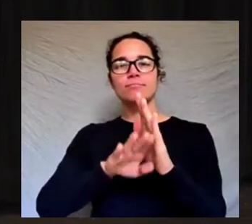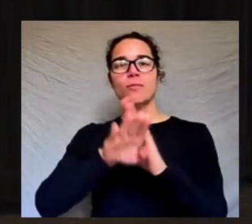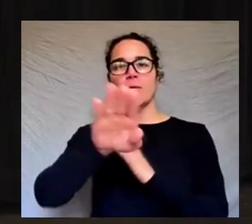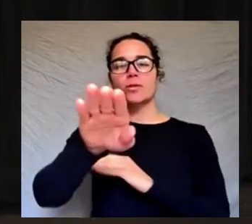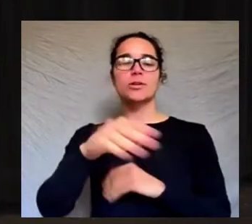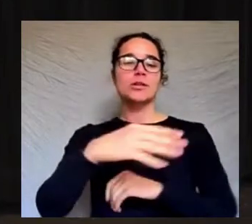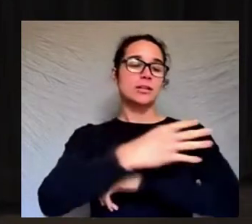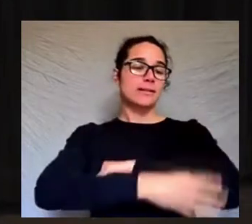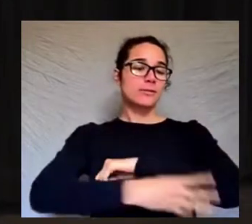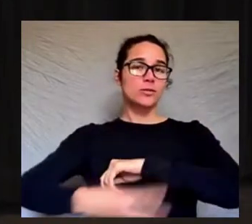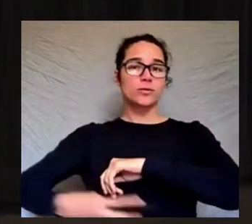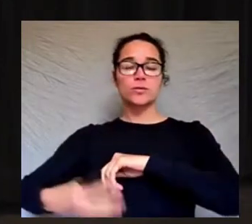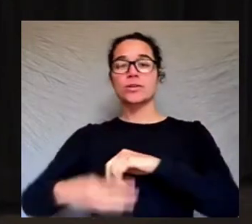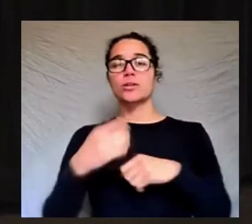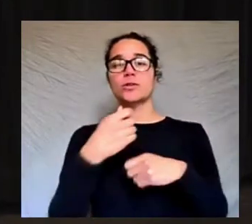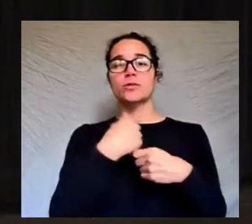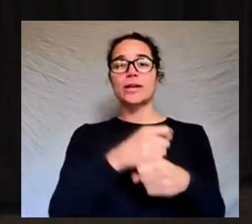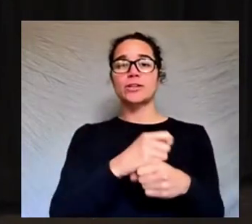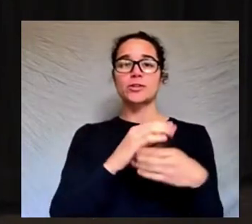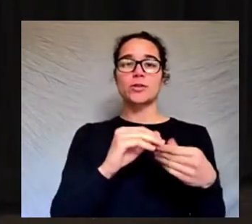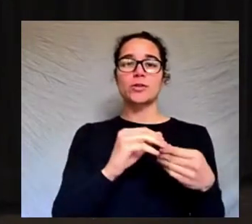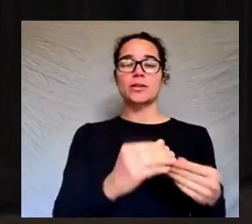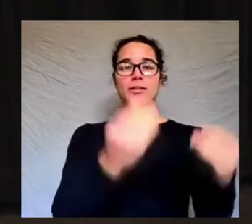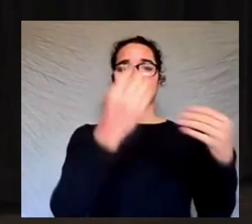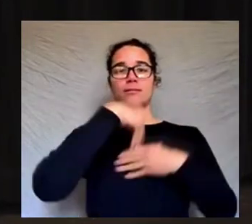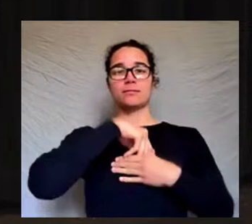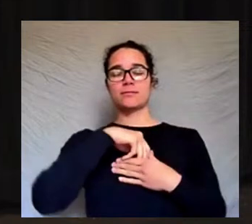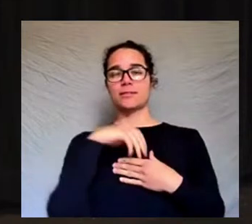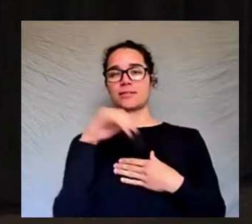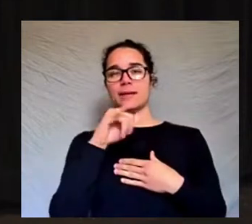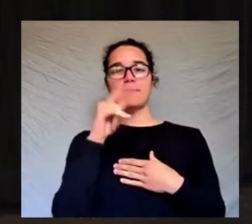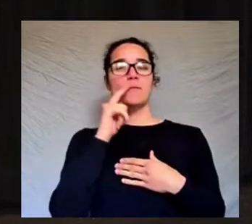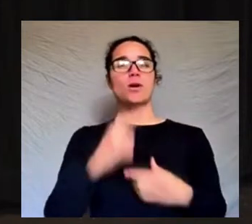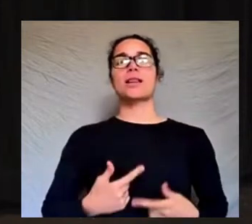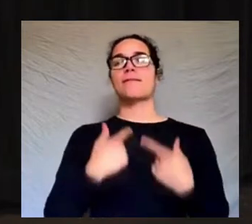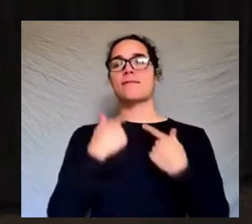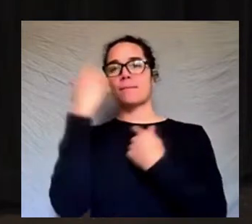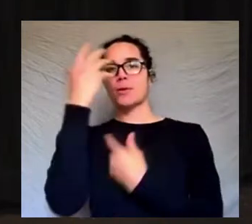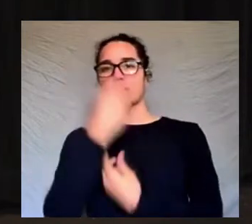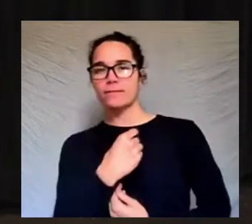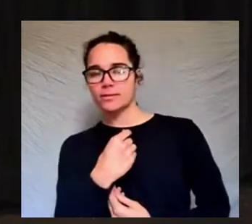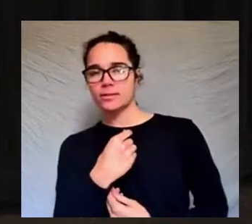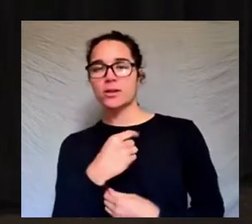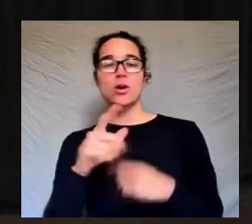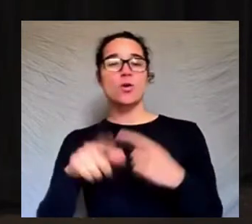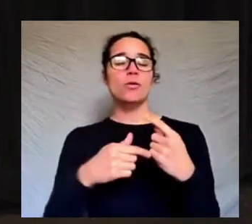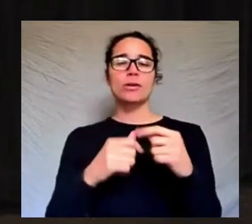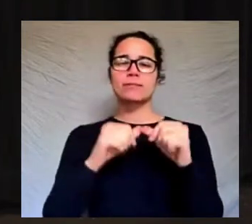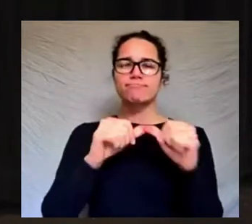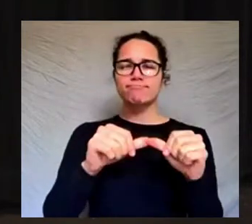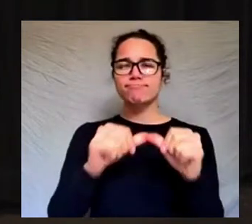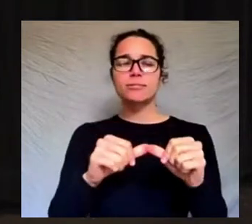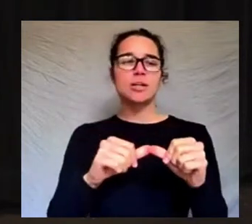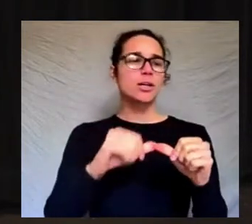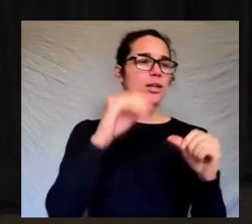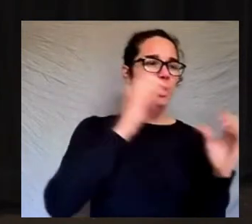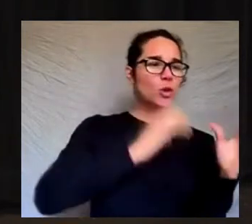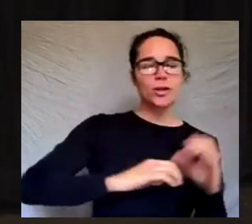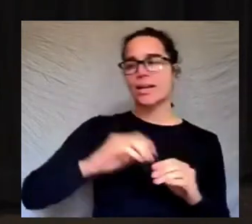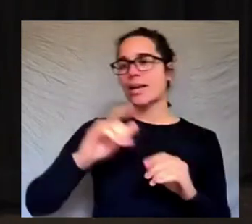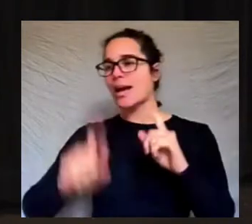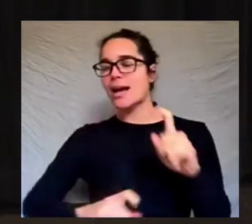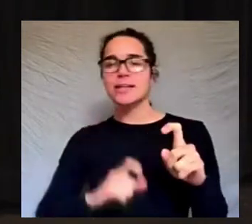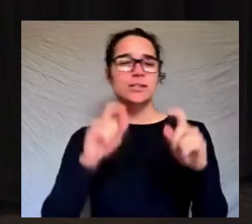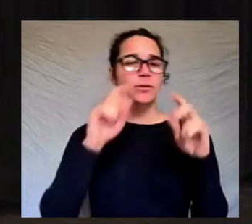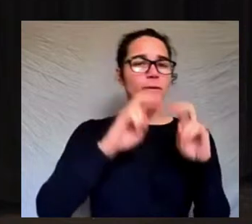so that I can live in beauty. But I think it's when we keep doing these things, when we keep looking and asking and reflecting and